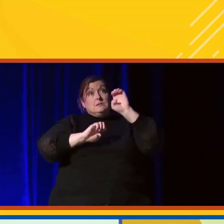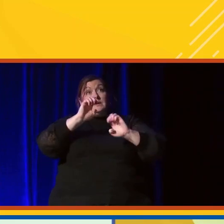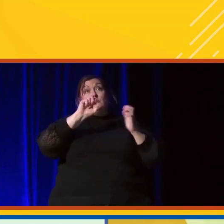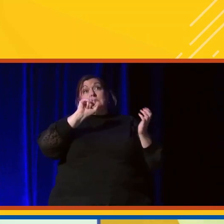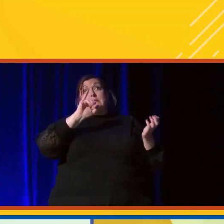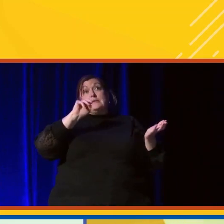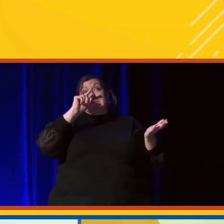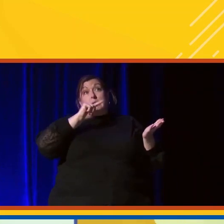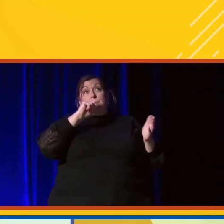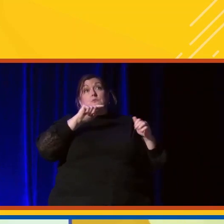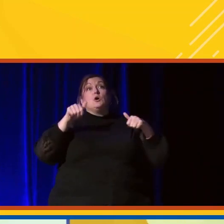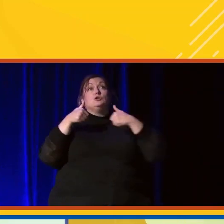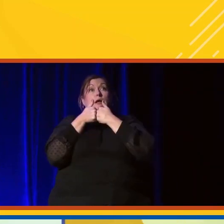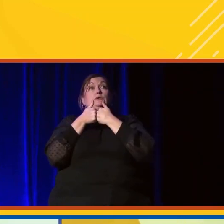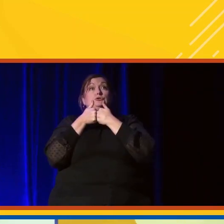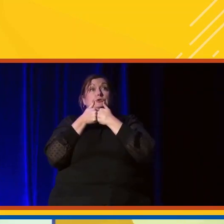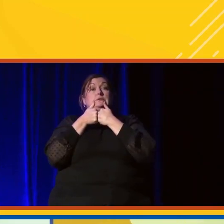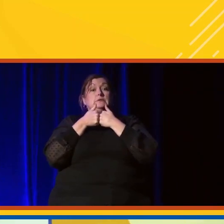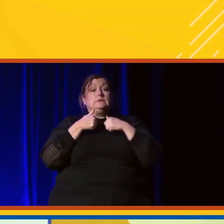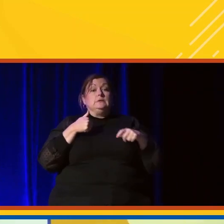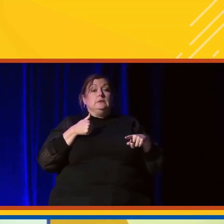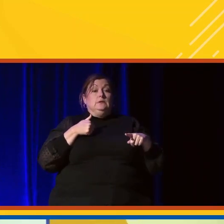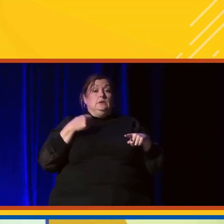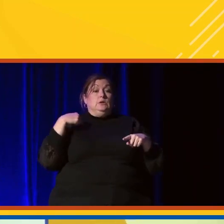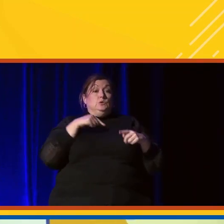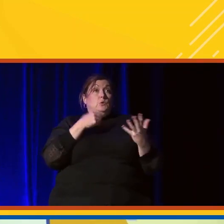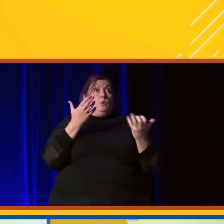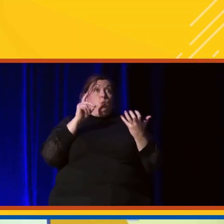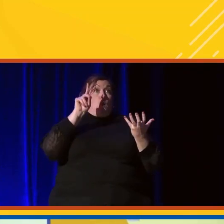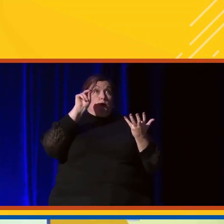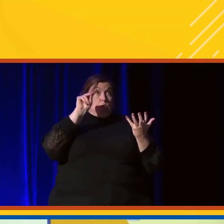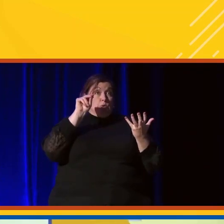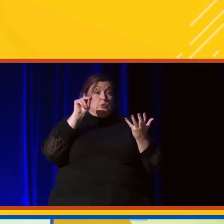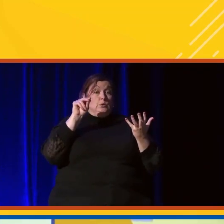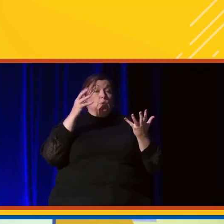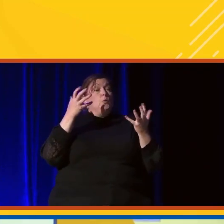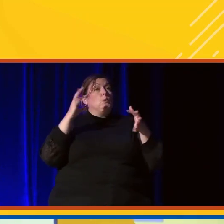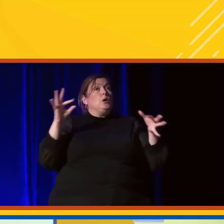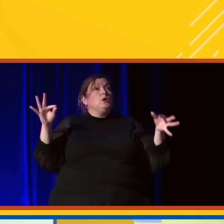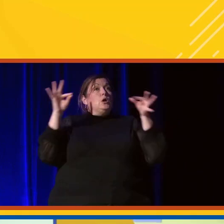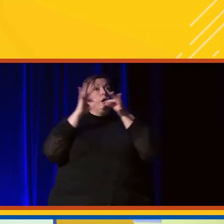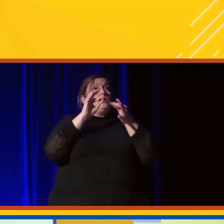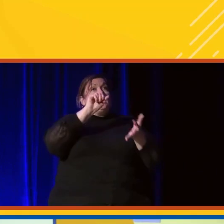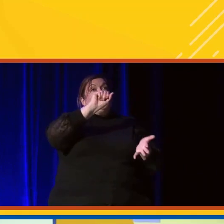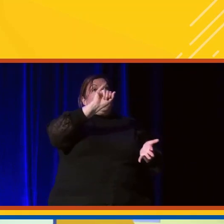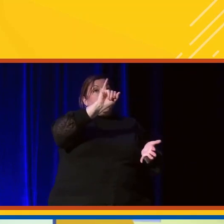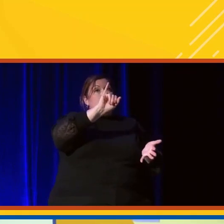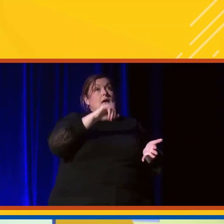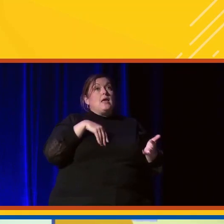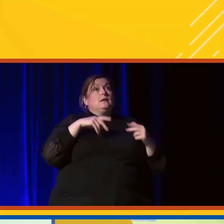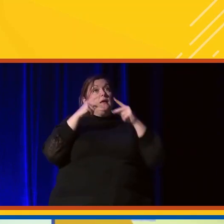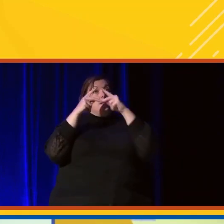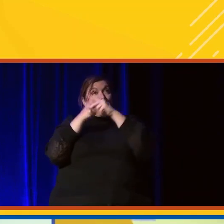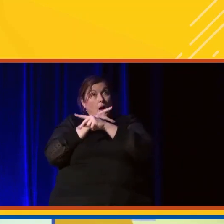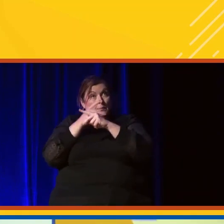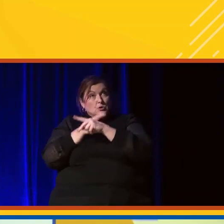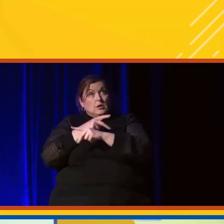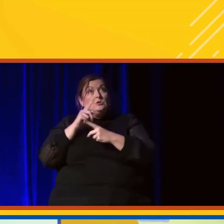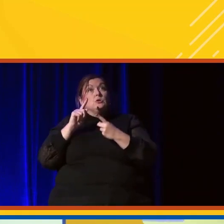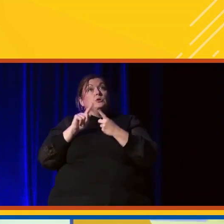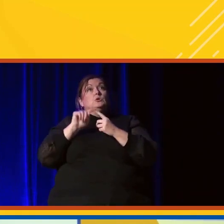very challenging. So what we want to do is we want to hook up AI and computation